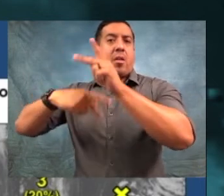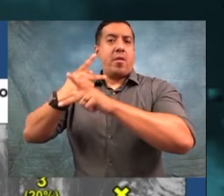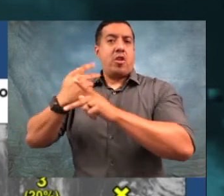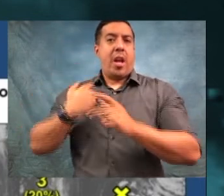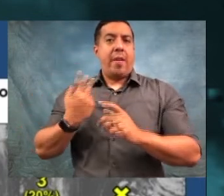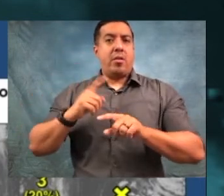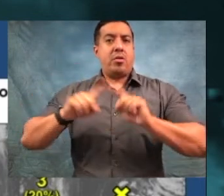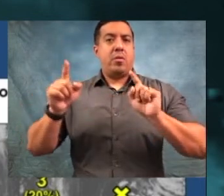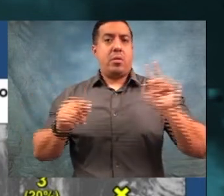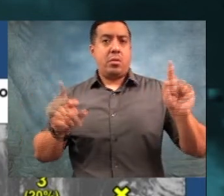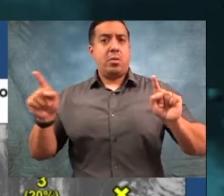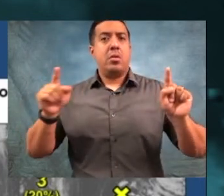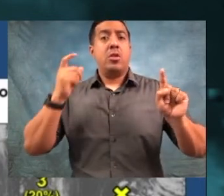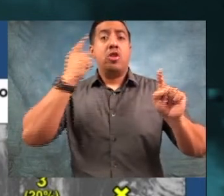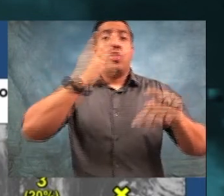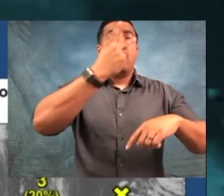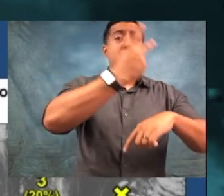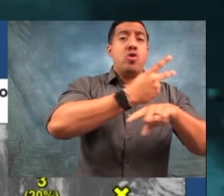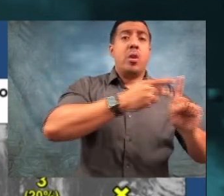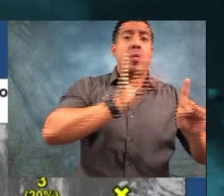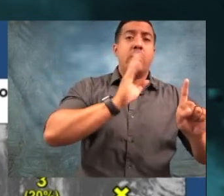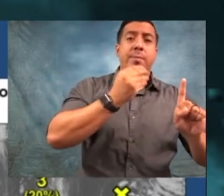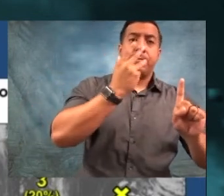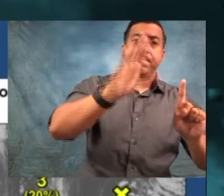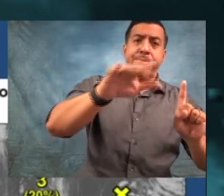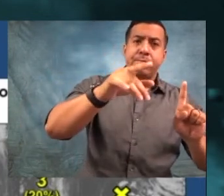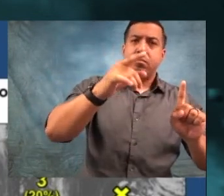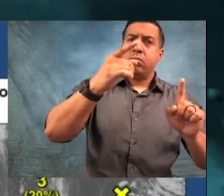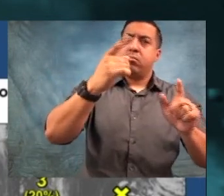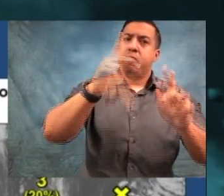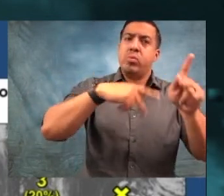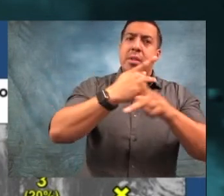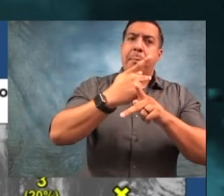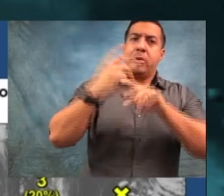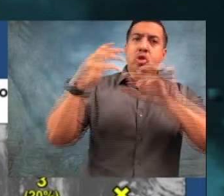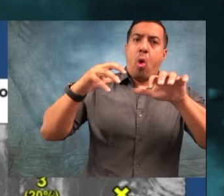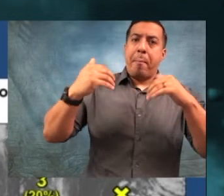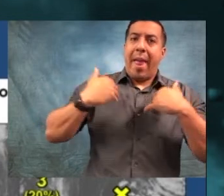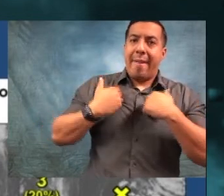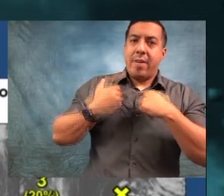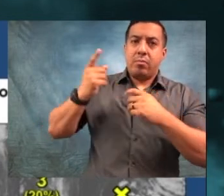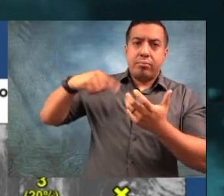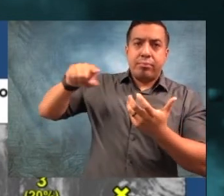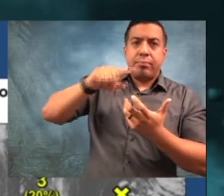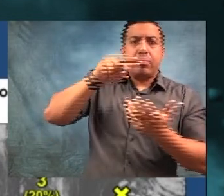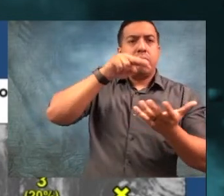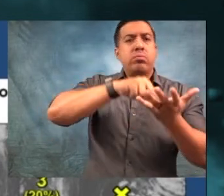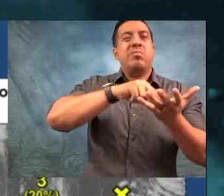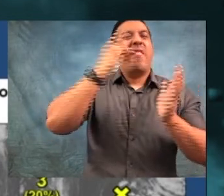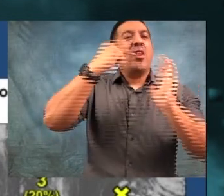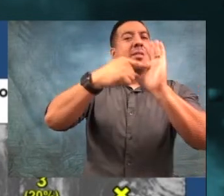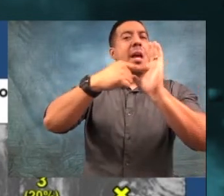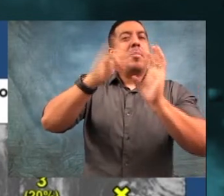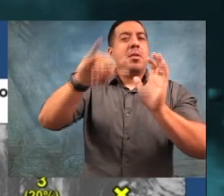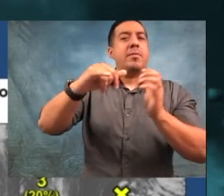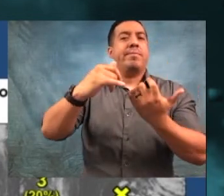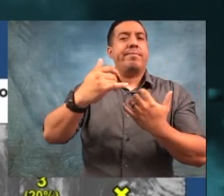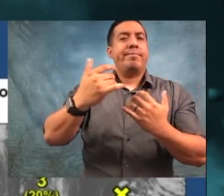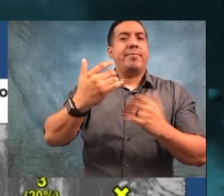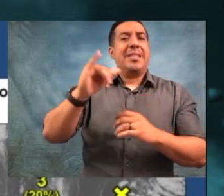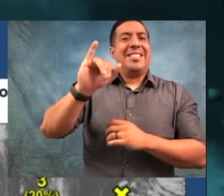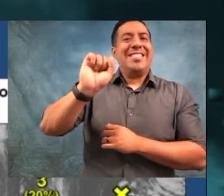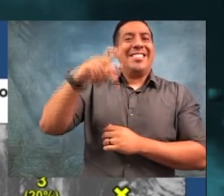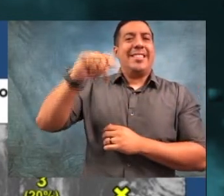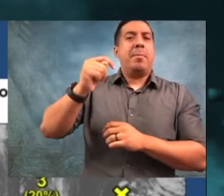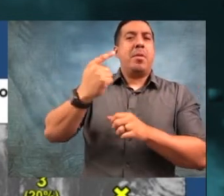a 5-day version. And the 2-day basically tells you, first of all, what storms are out there. And you could